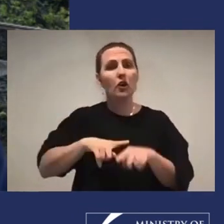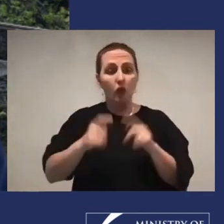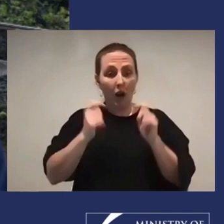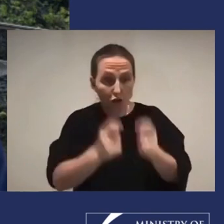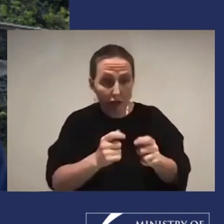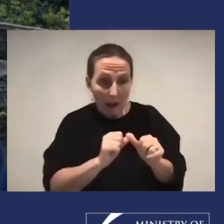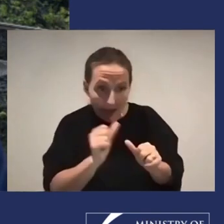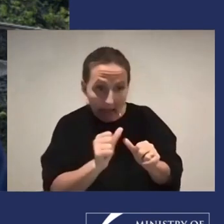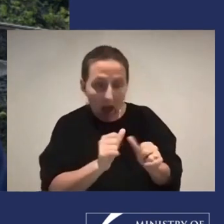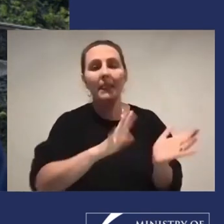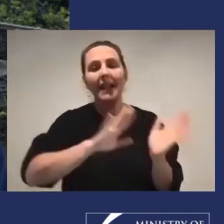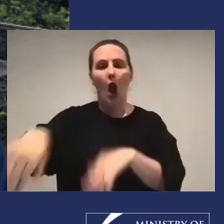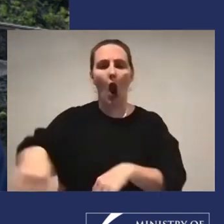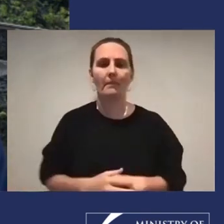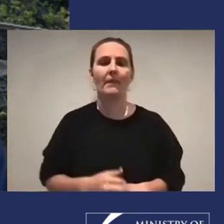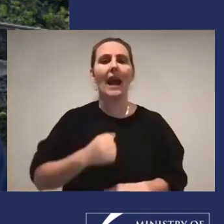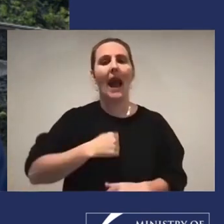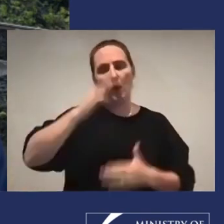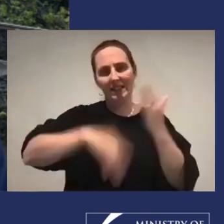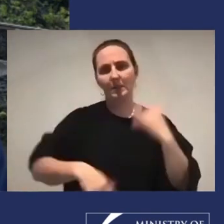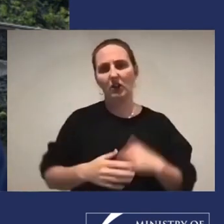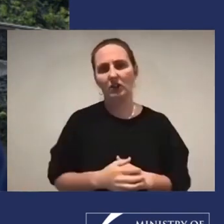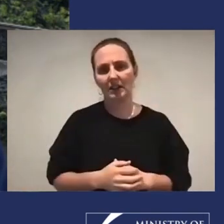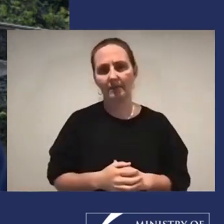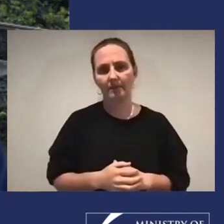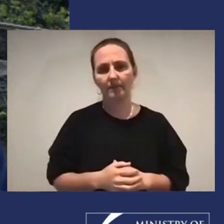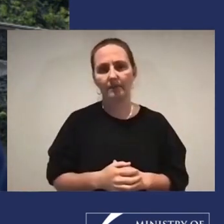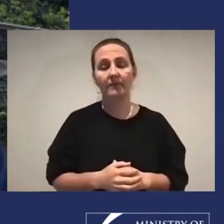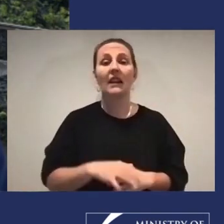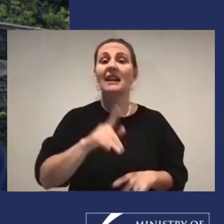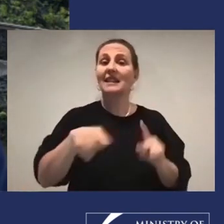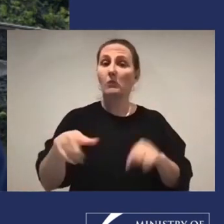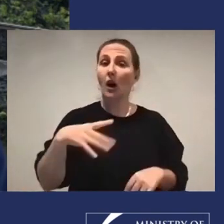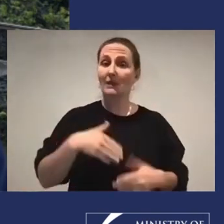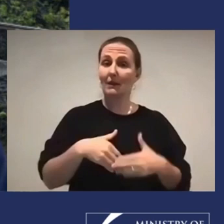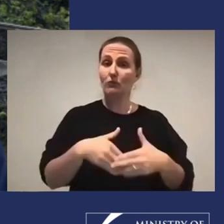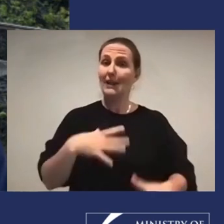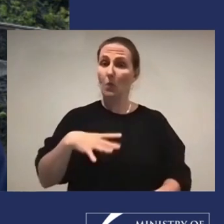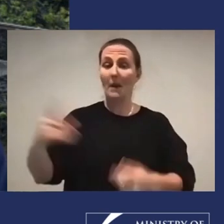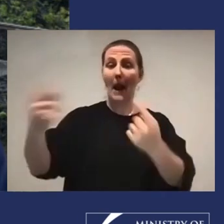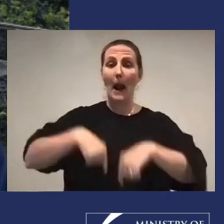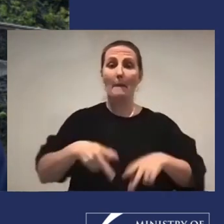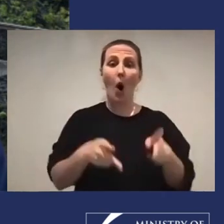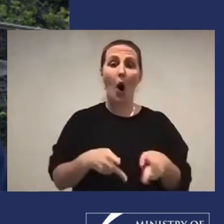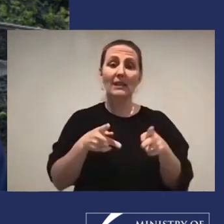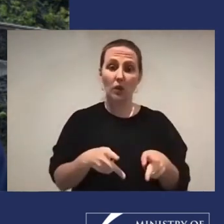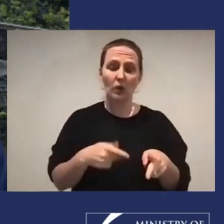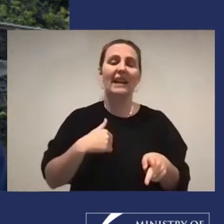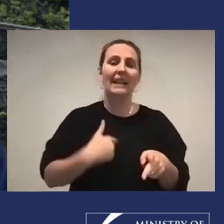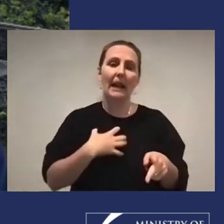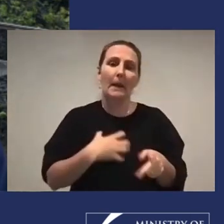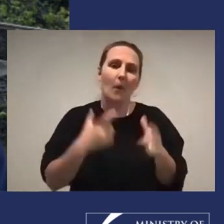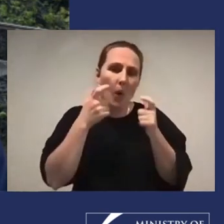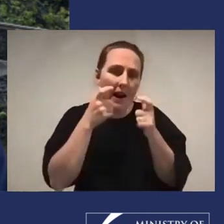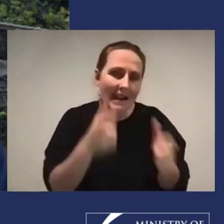been our experience, is that they might be admitted into hospital because they require a bit more care, and then when they're